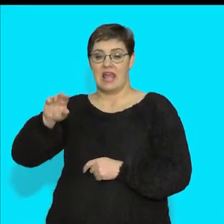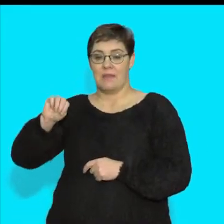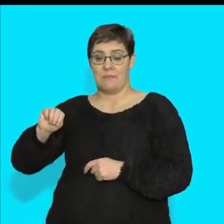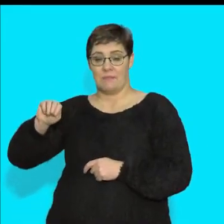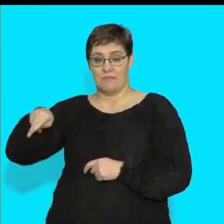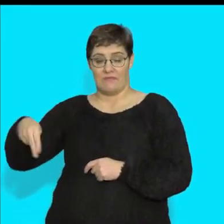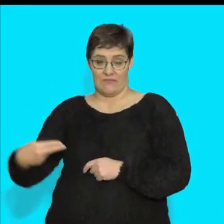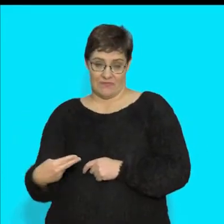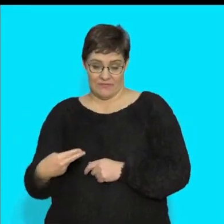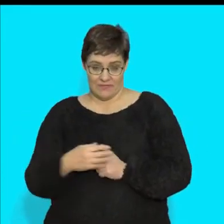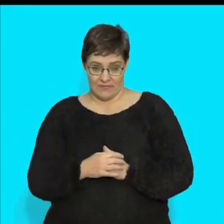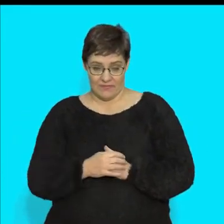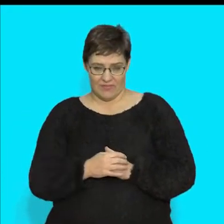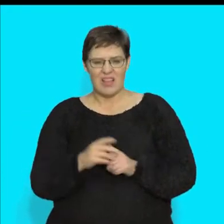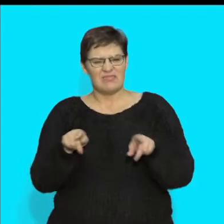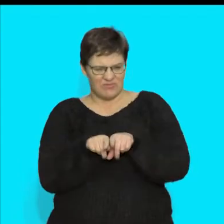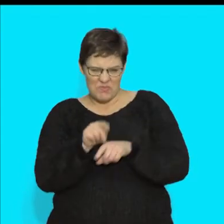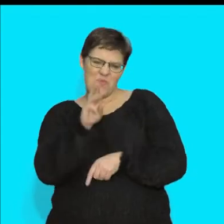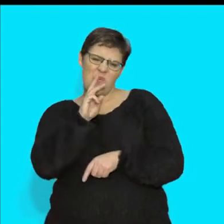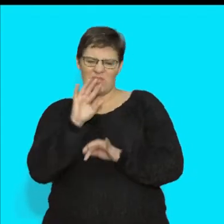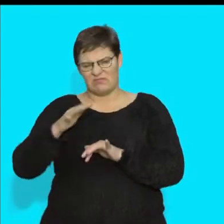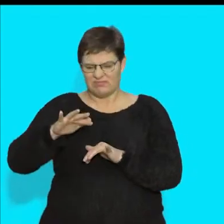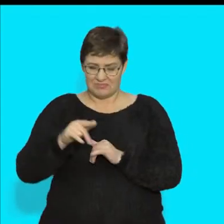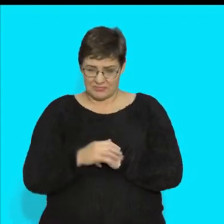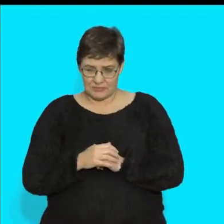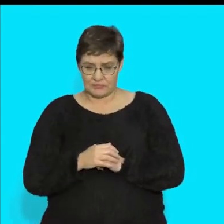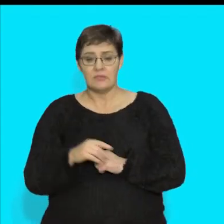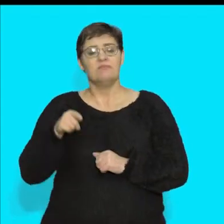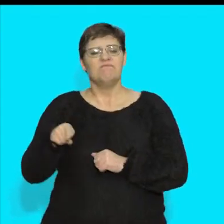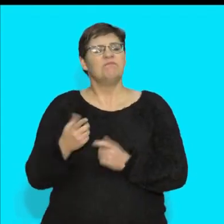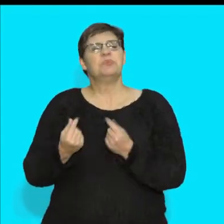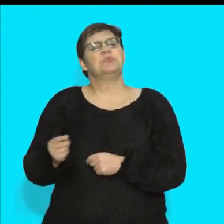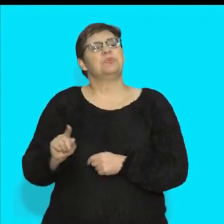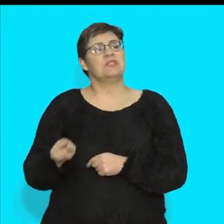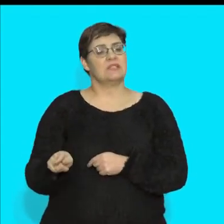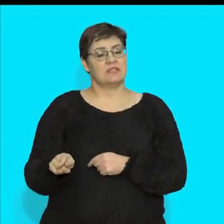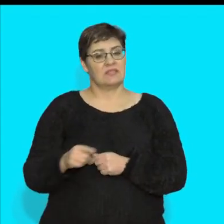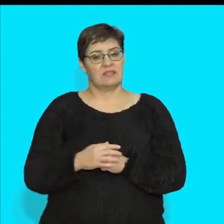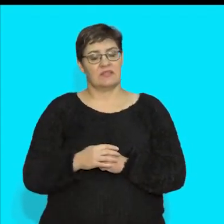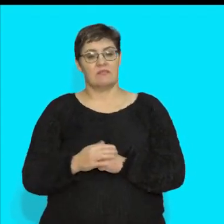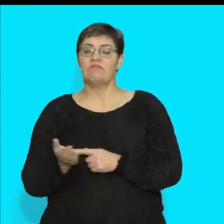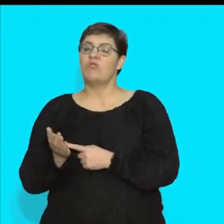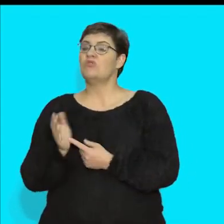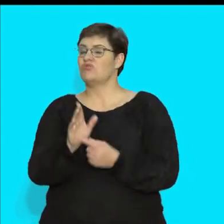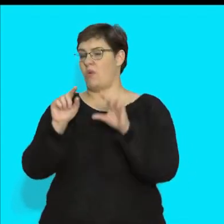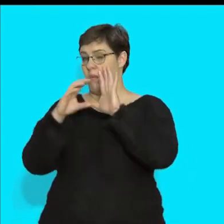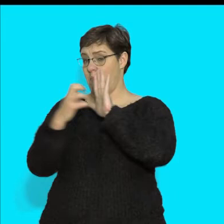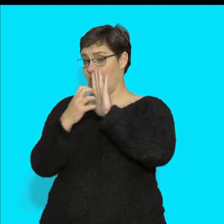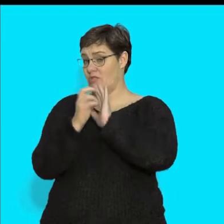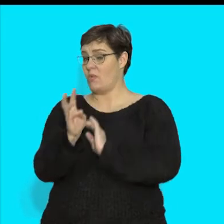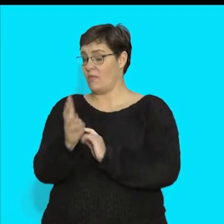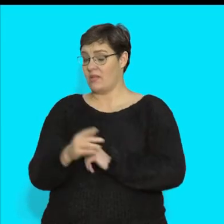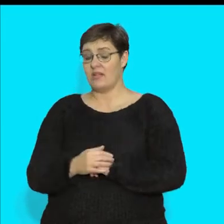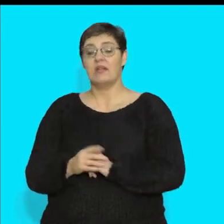call lymph. Okay, and basically what it does is, when I show you a picture just now, is